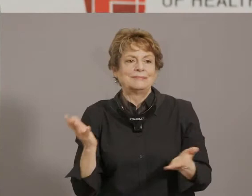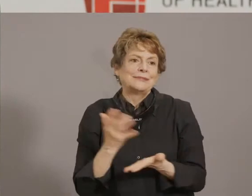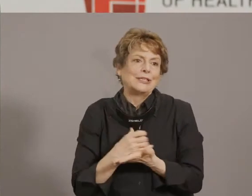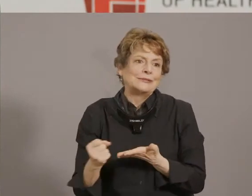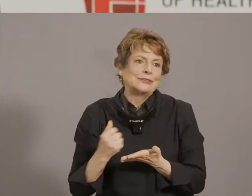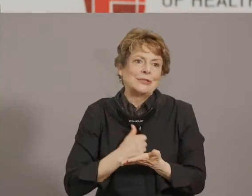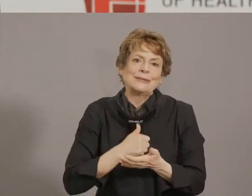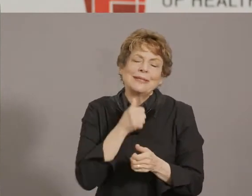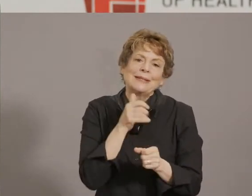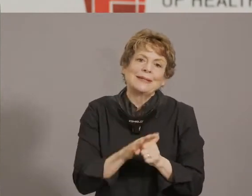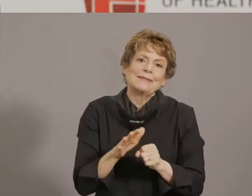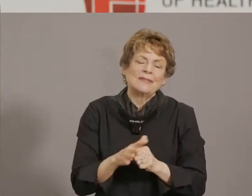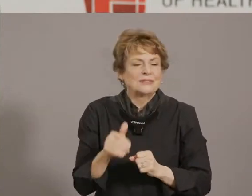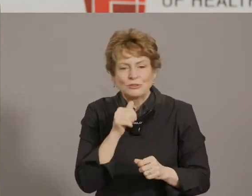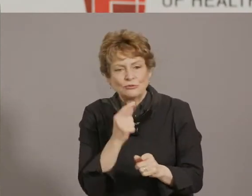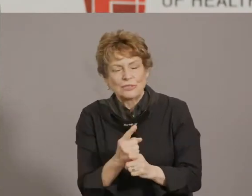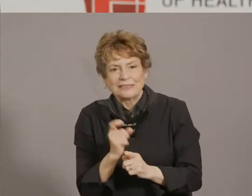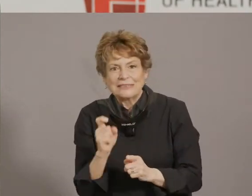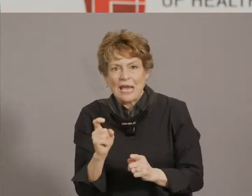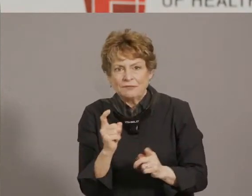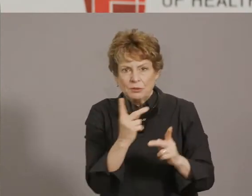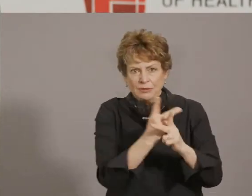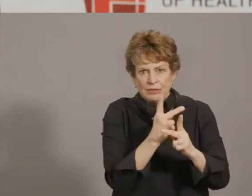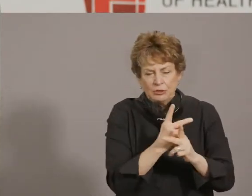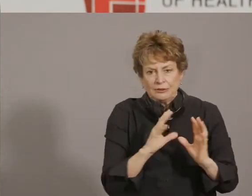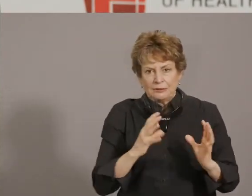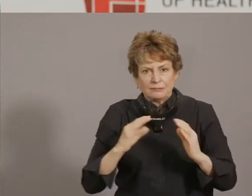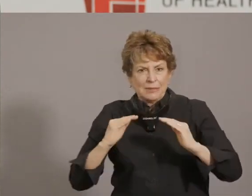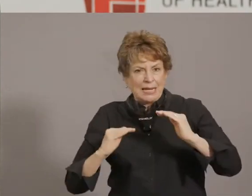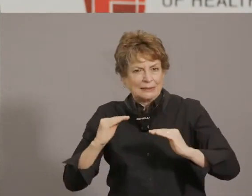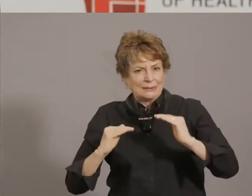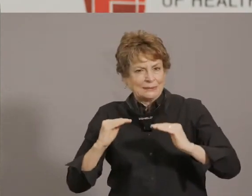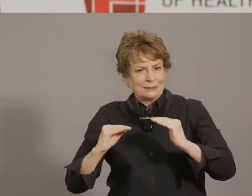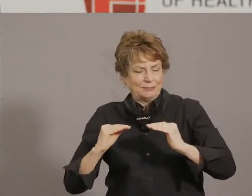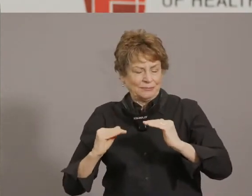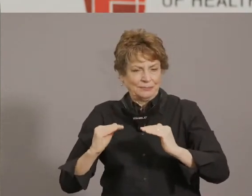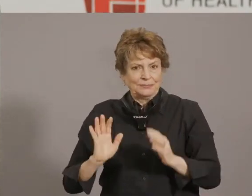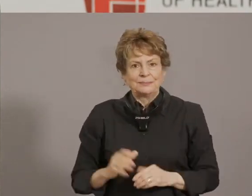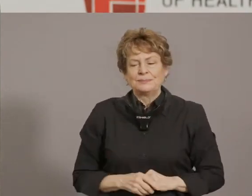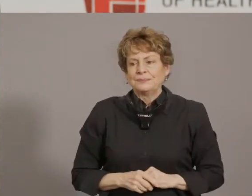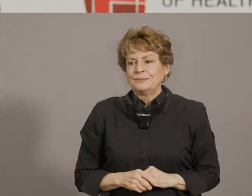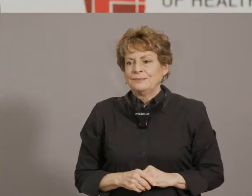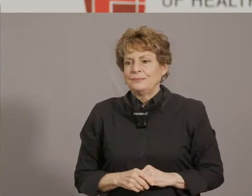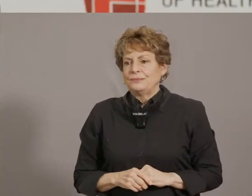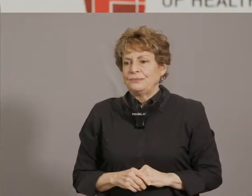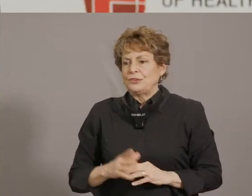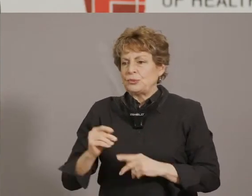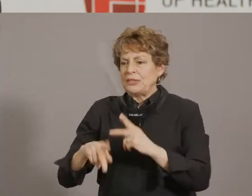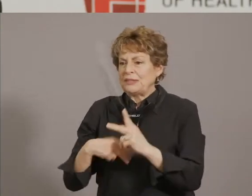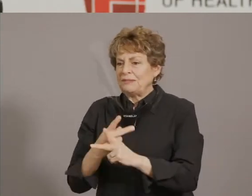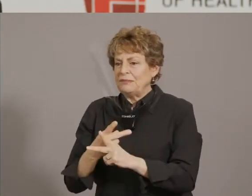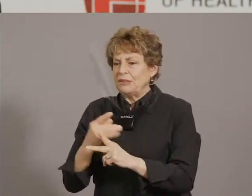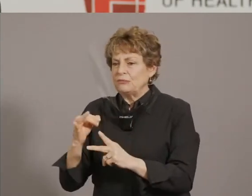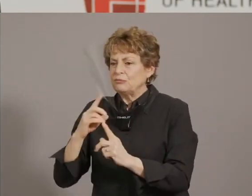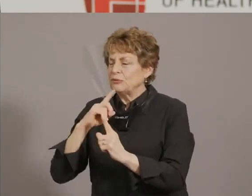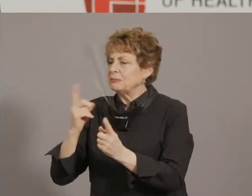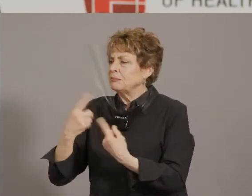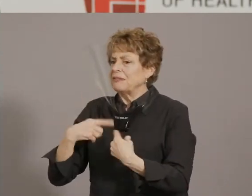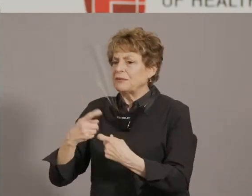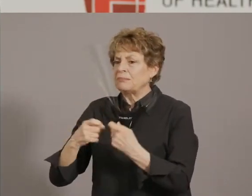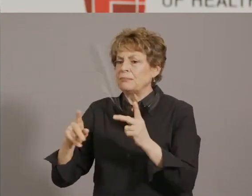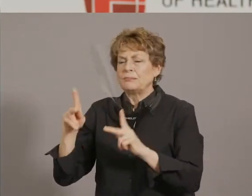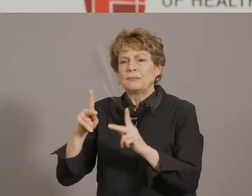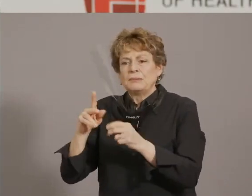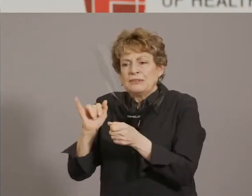So then targeting those groups, how much what type of responses have you seen, given that opening